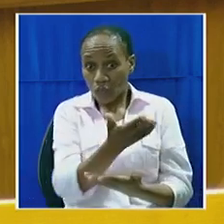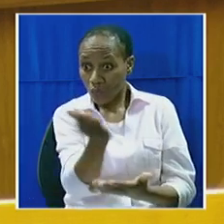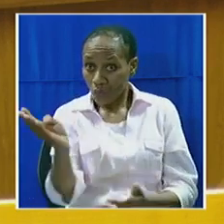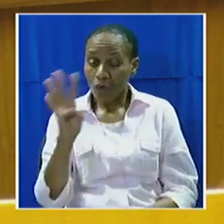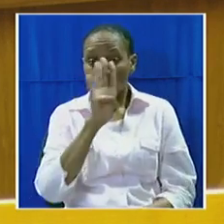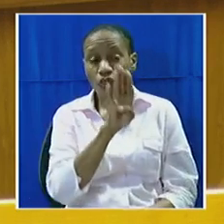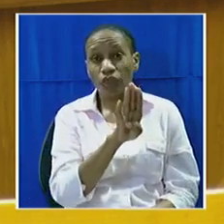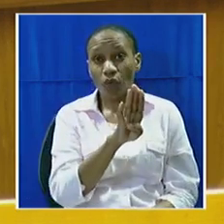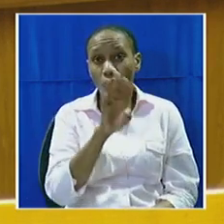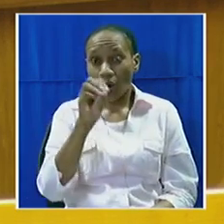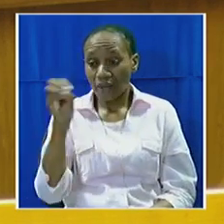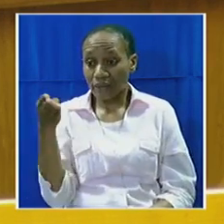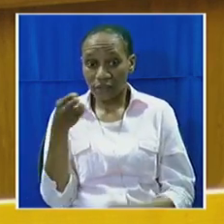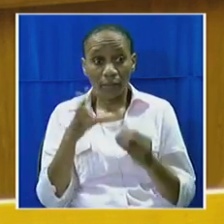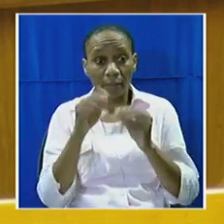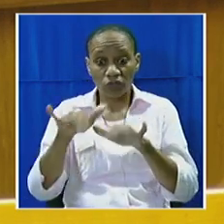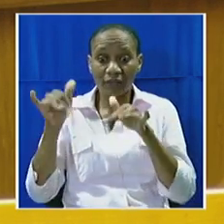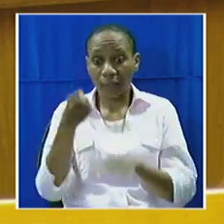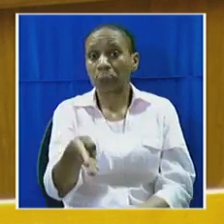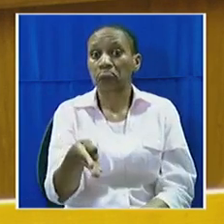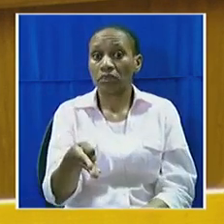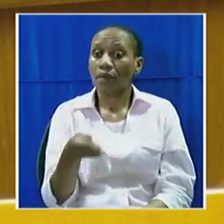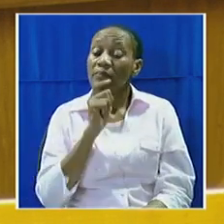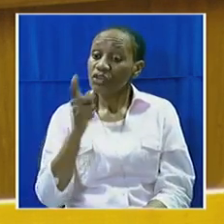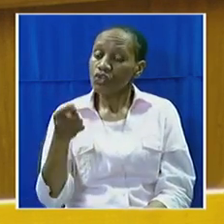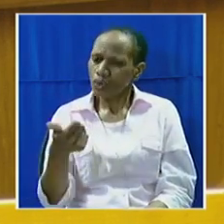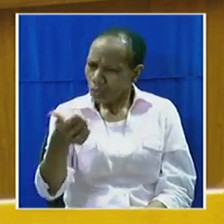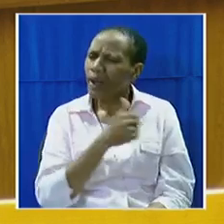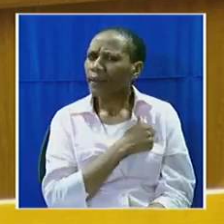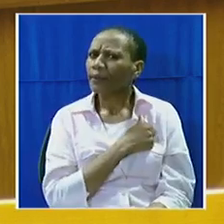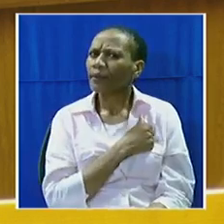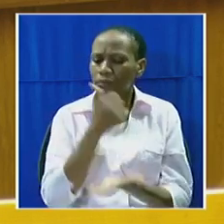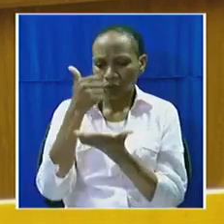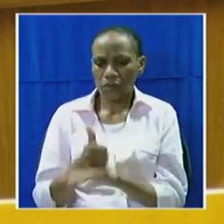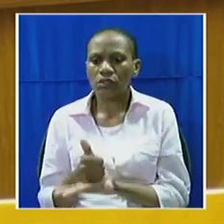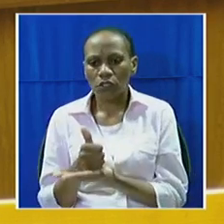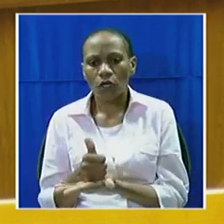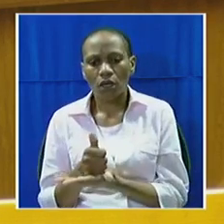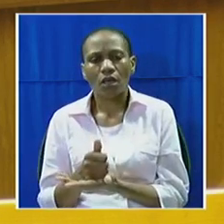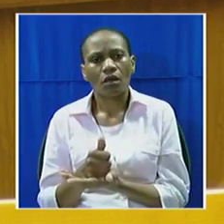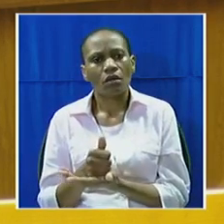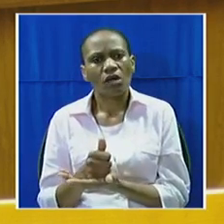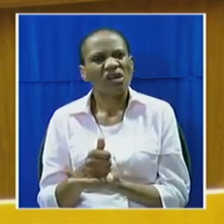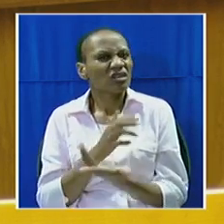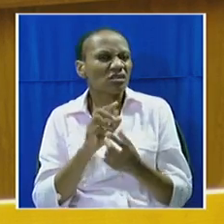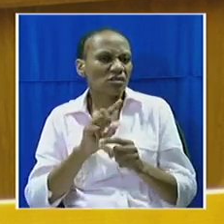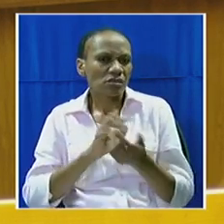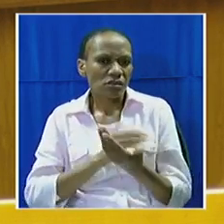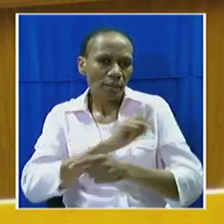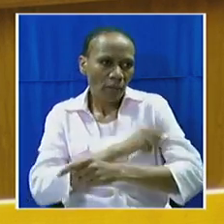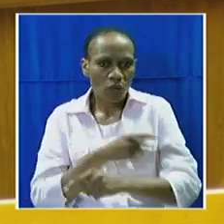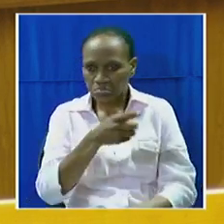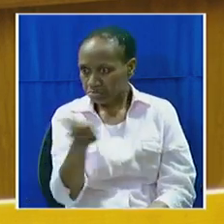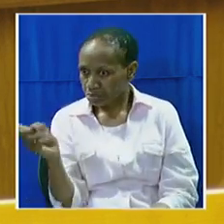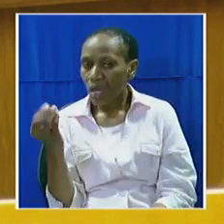400 of us, are extremely lucky to be seated here, given some advantages,